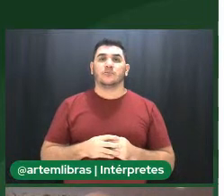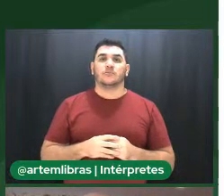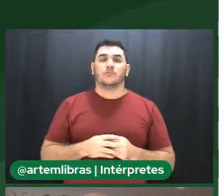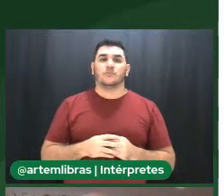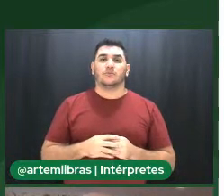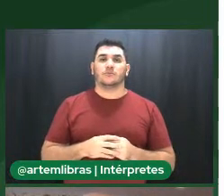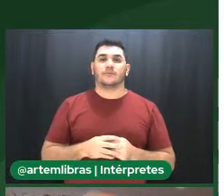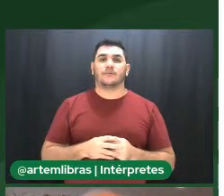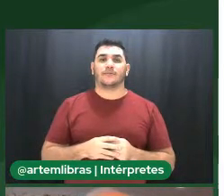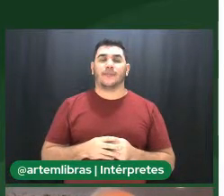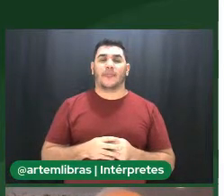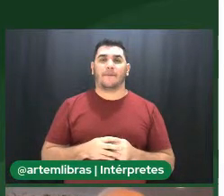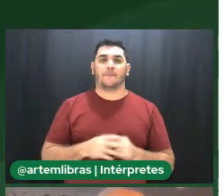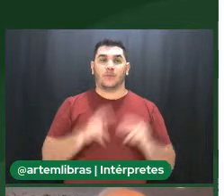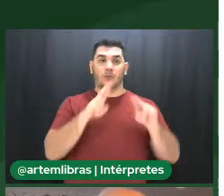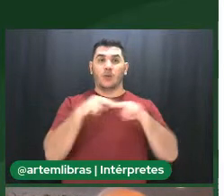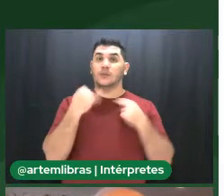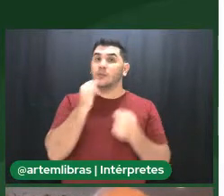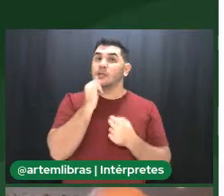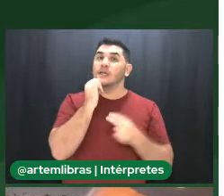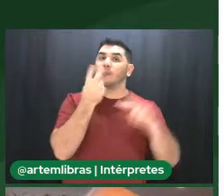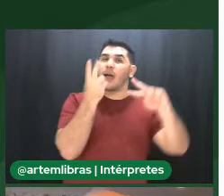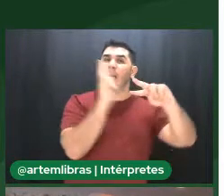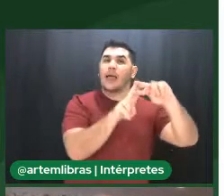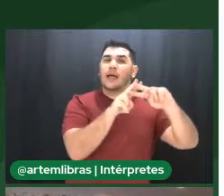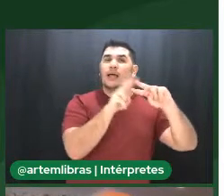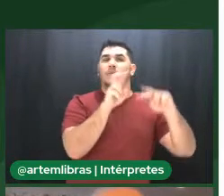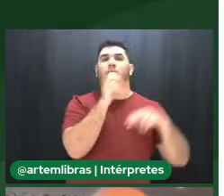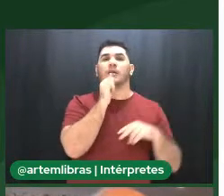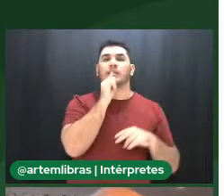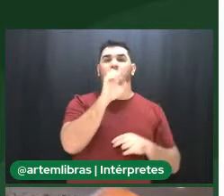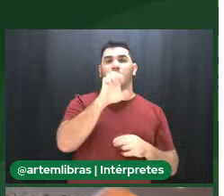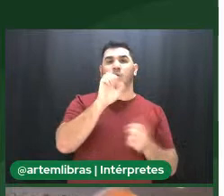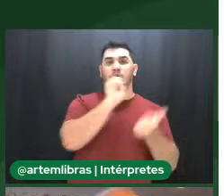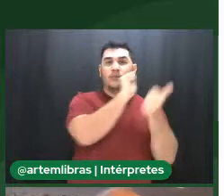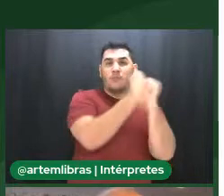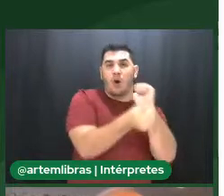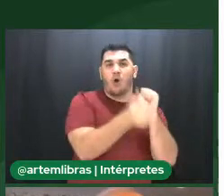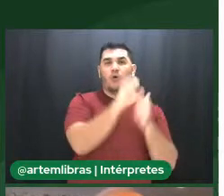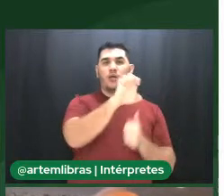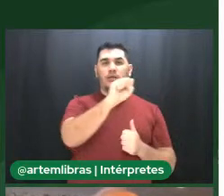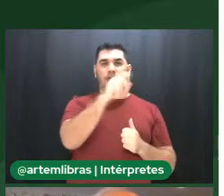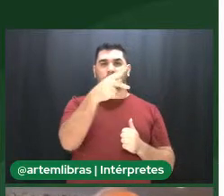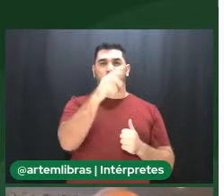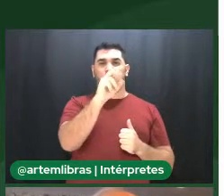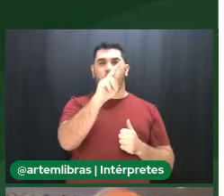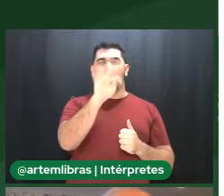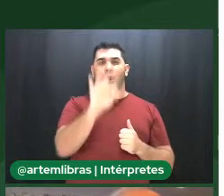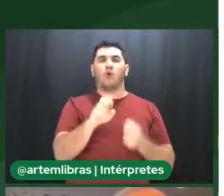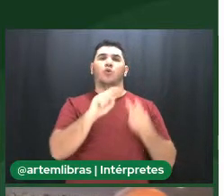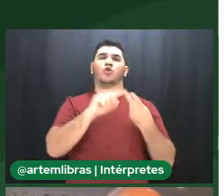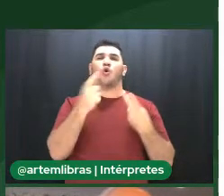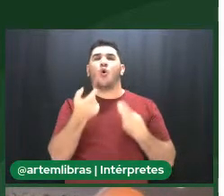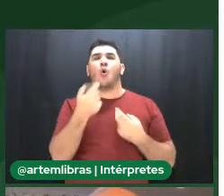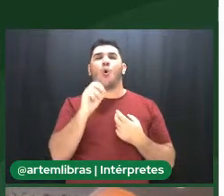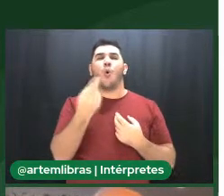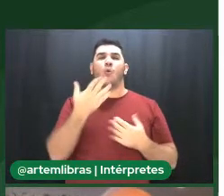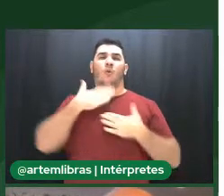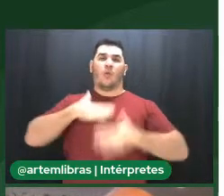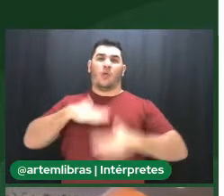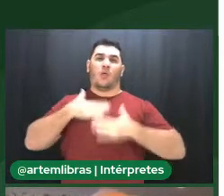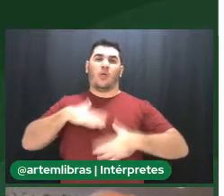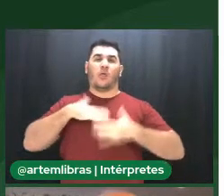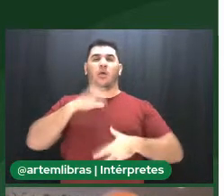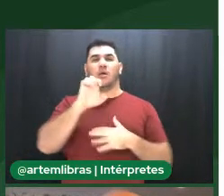And as you move the politics slider over, you get more stories about politics. Or if you go